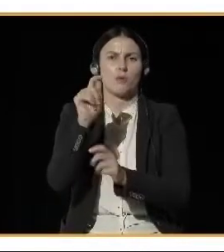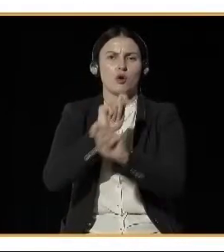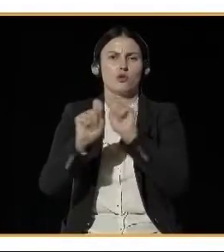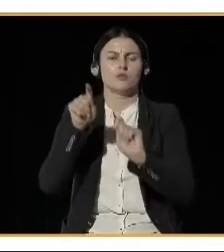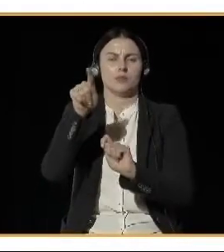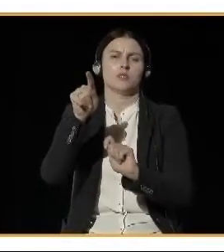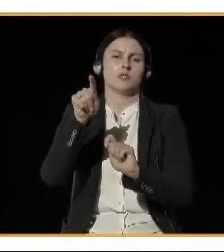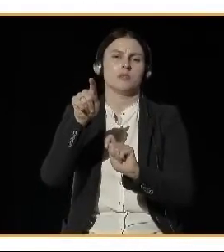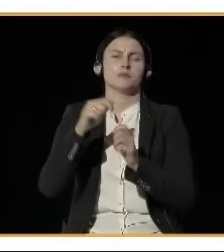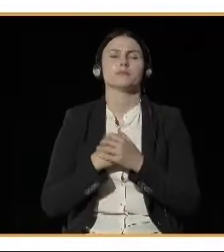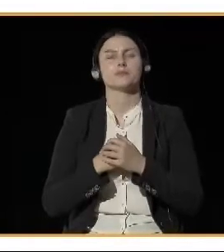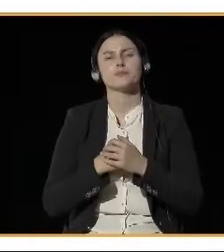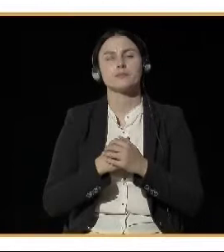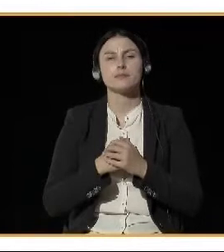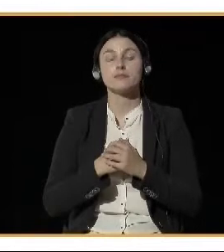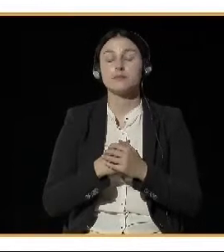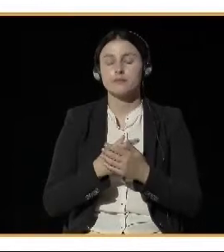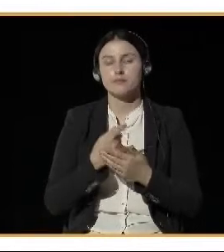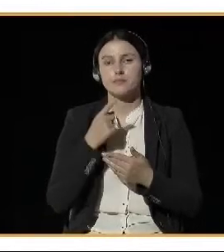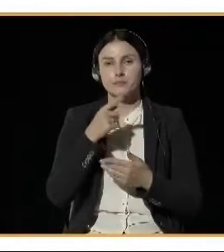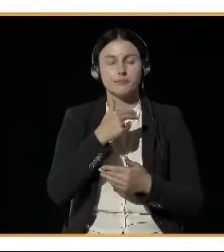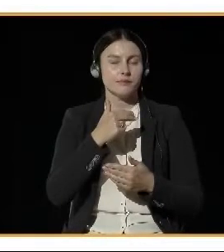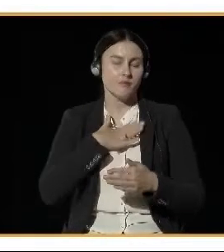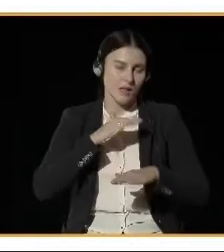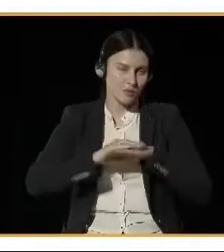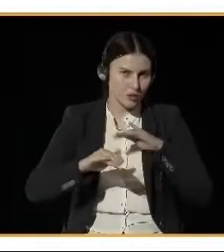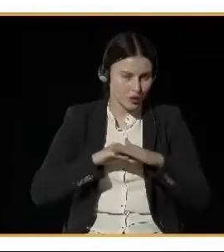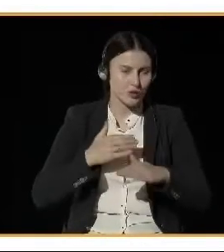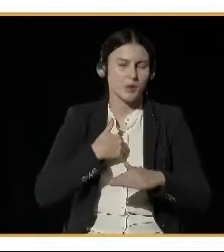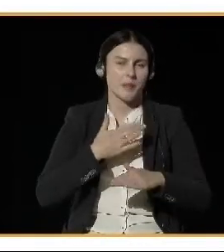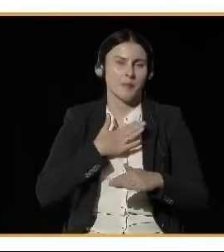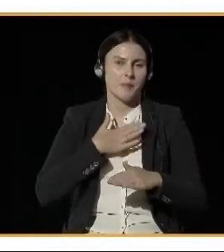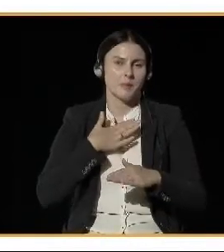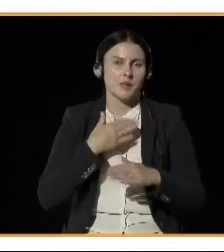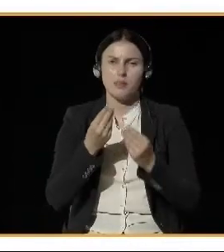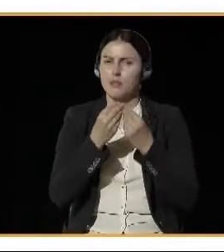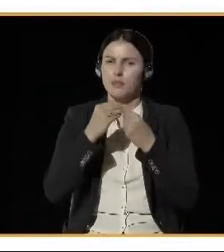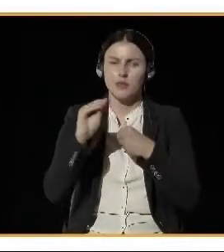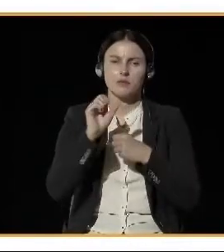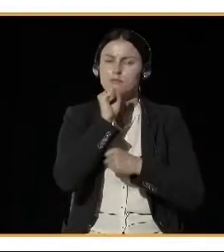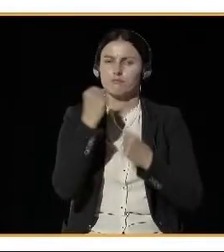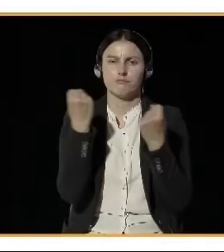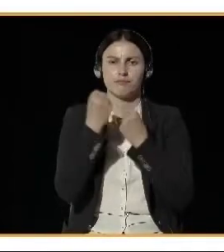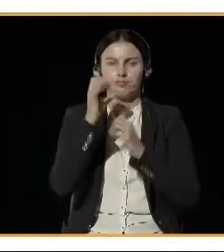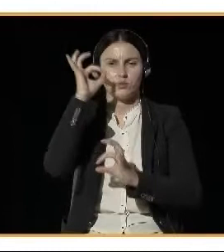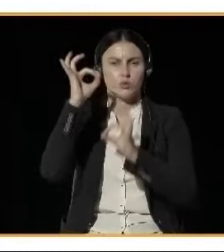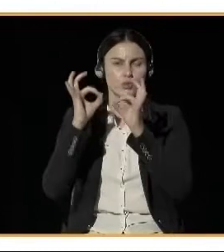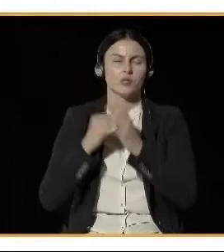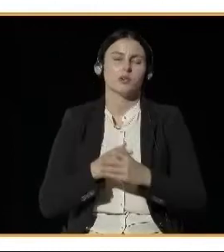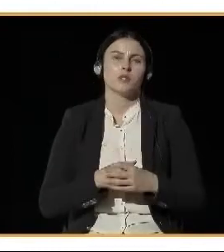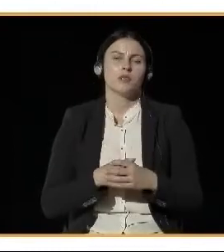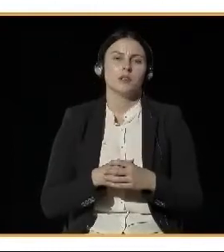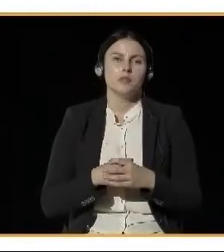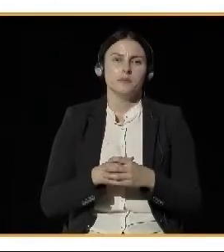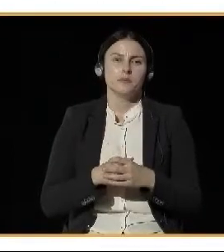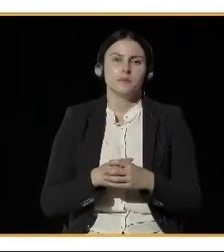fortunately, the highest employment rate of older people is in Scandinavia. First